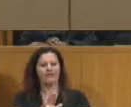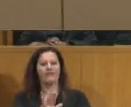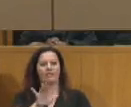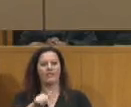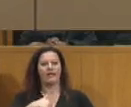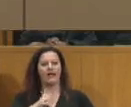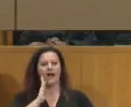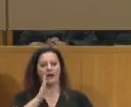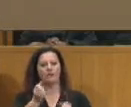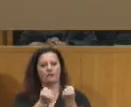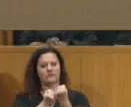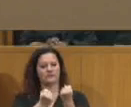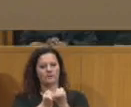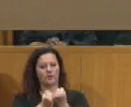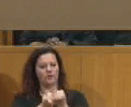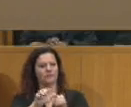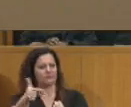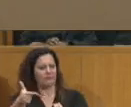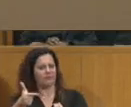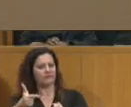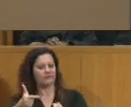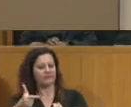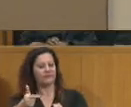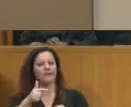Did you say food fight?